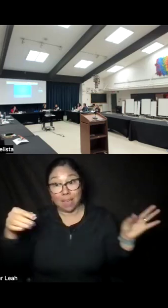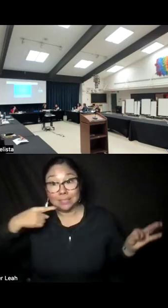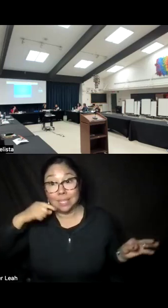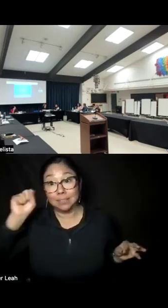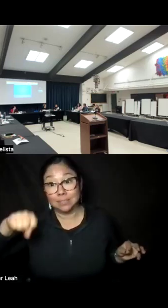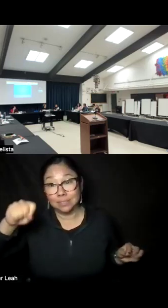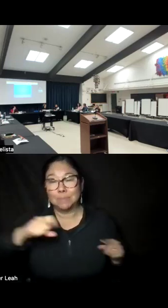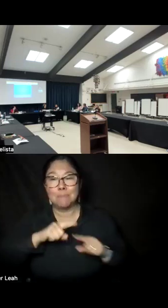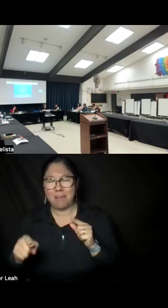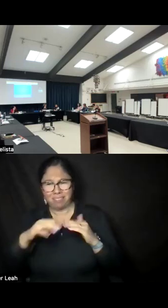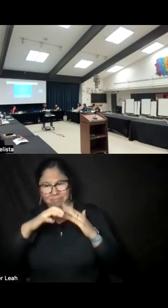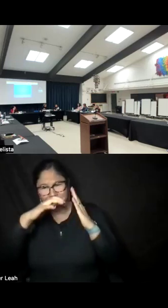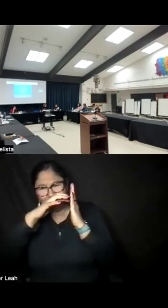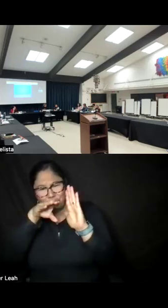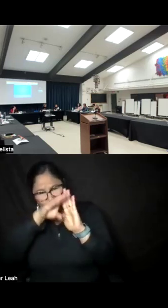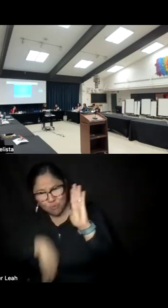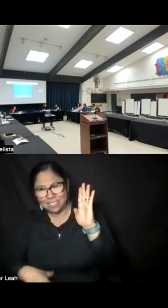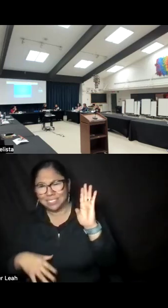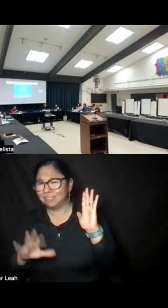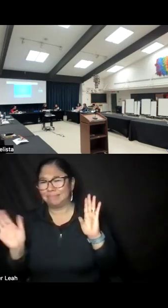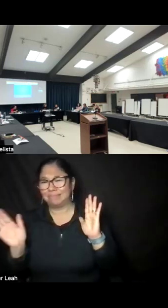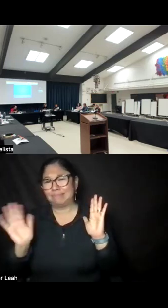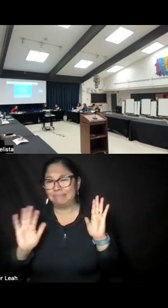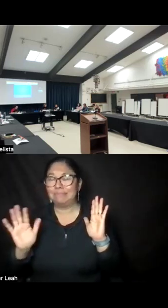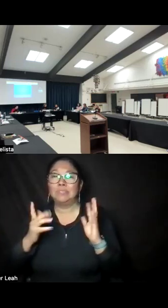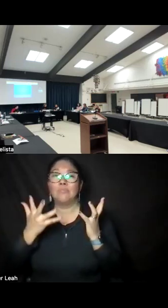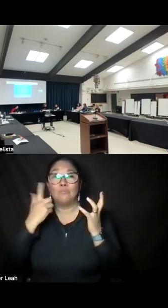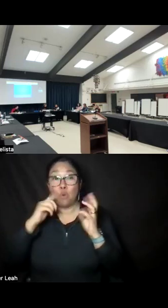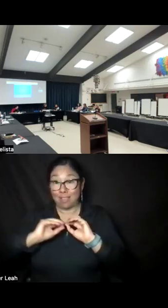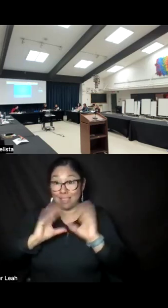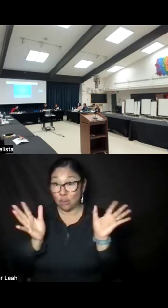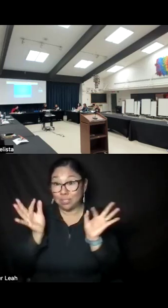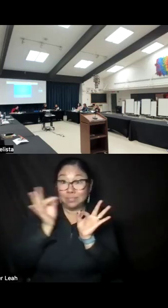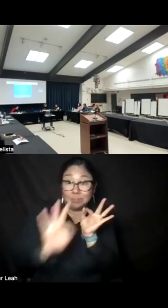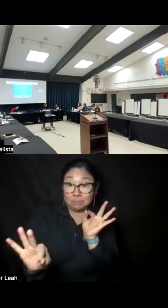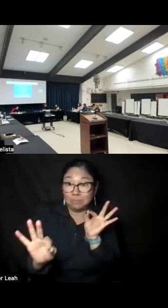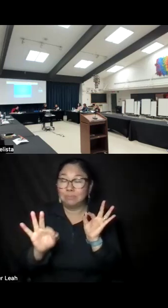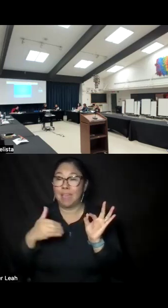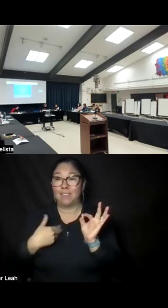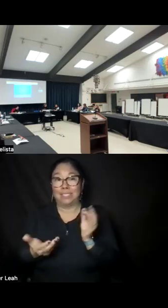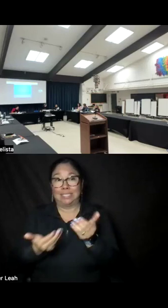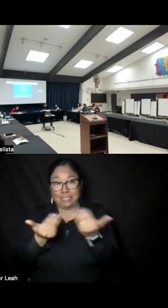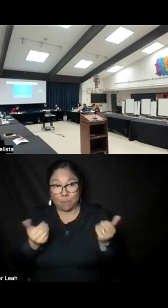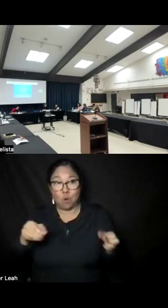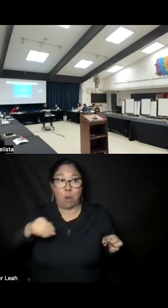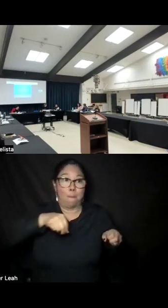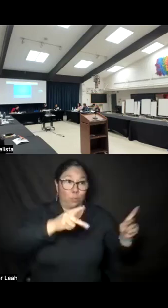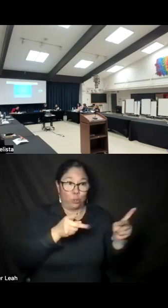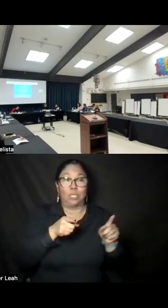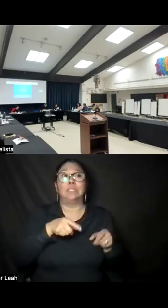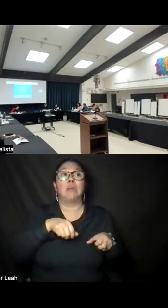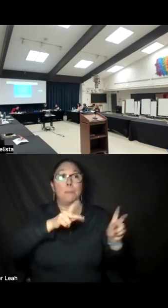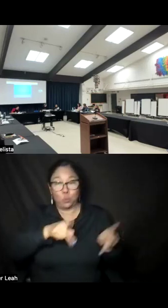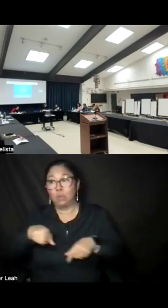So maybe just a thought on clarity that there is separate opportunities, and